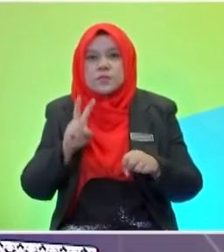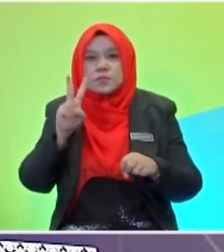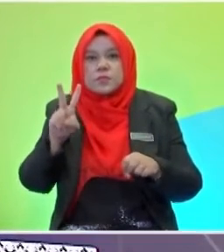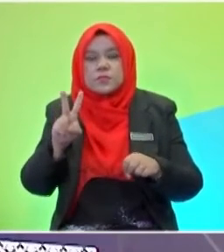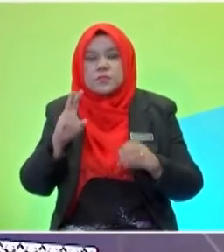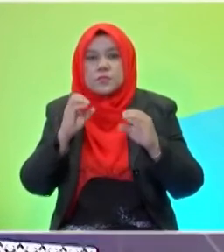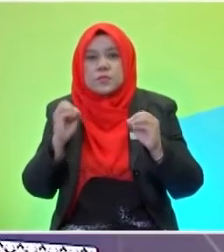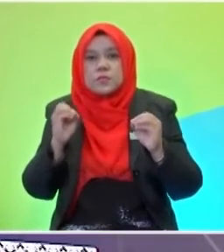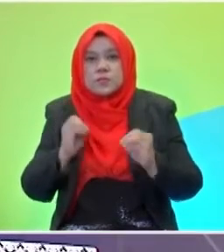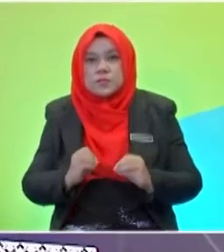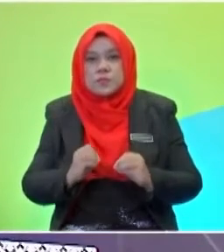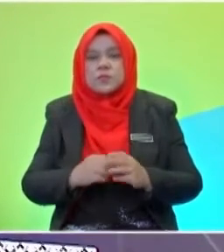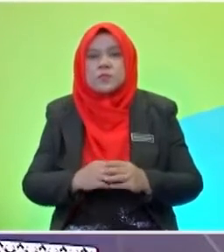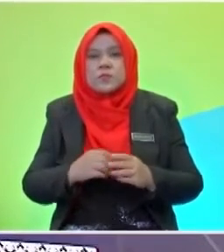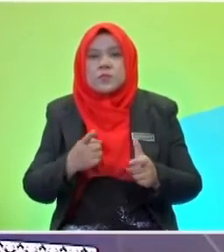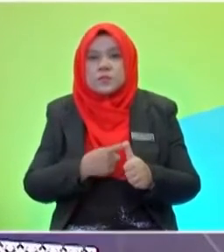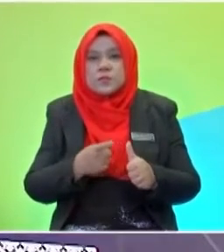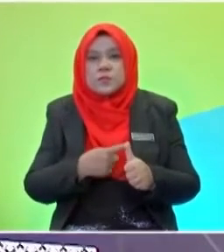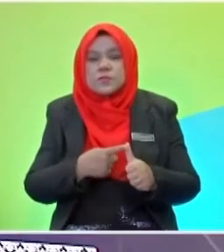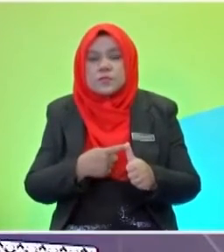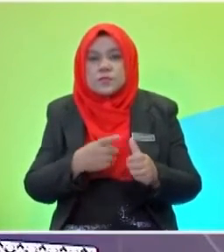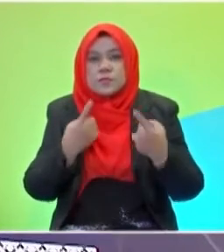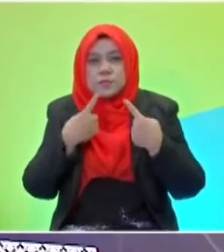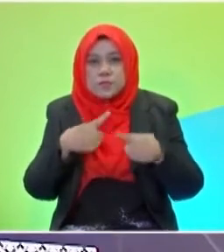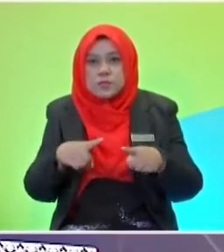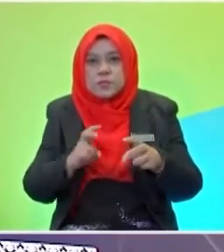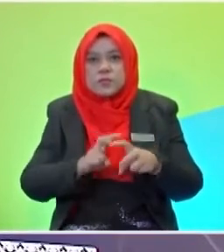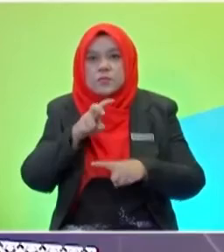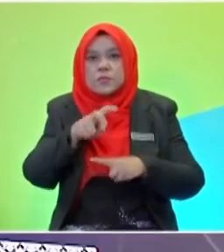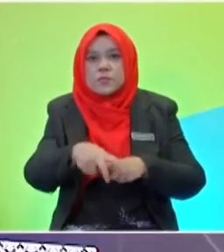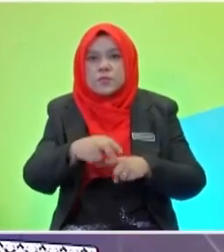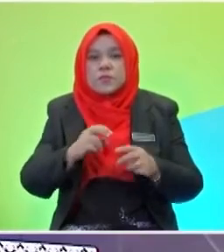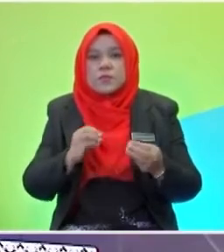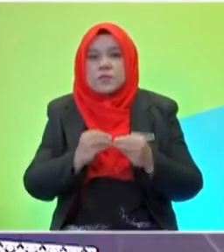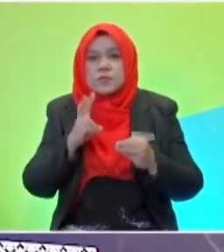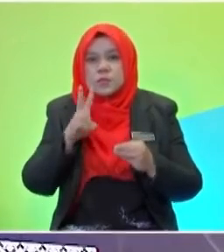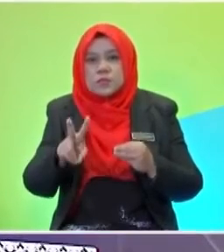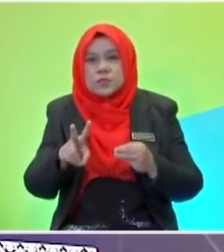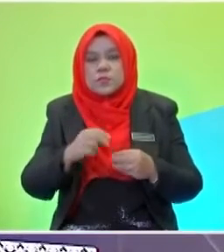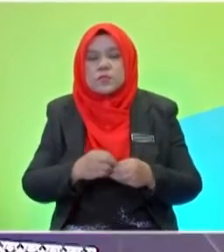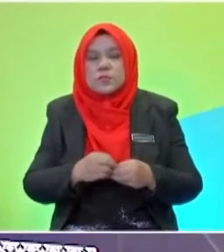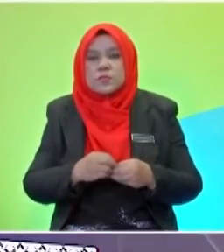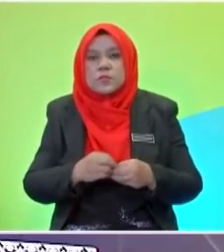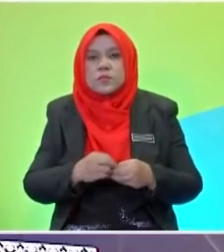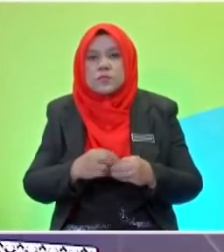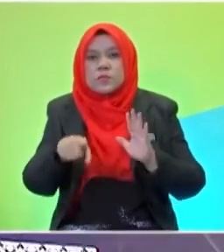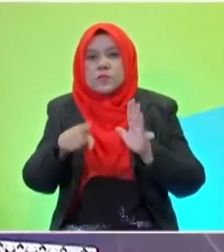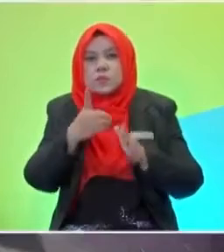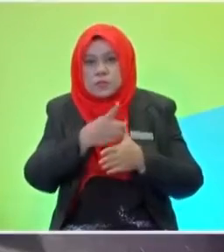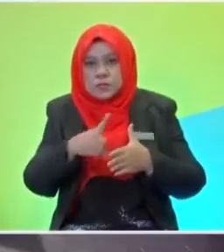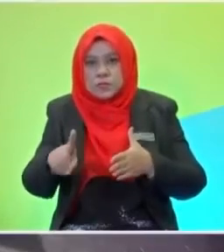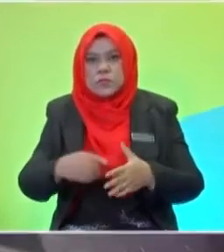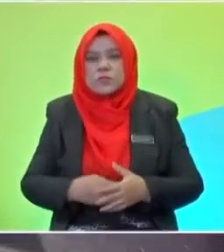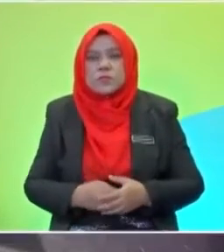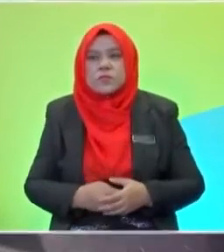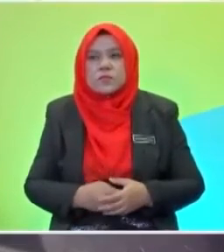operations. Okay. Like to find the first answer, you have to multiply. Yeah. To find the second number in division, you have to divide. All